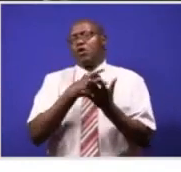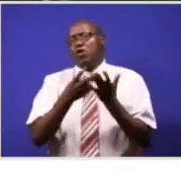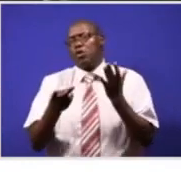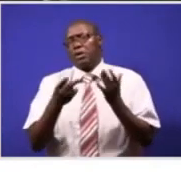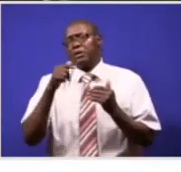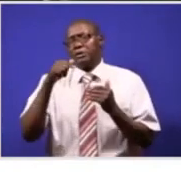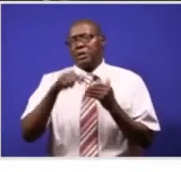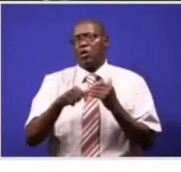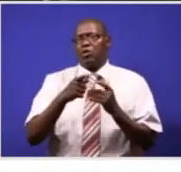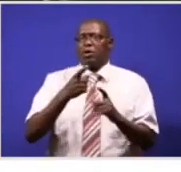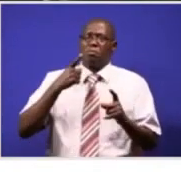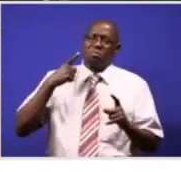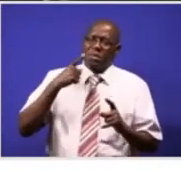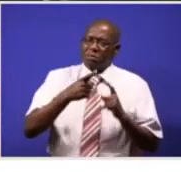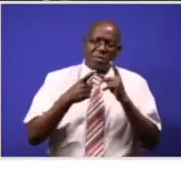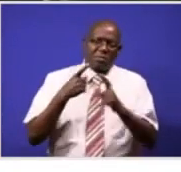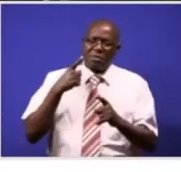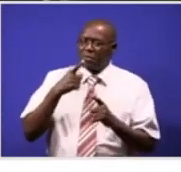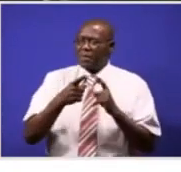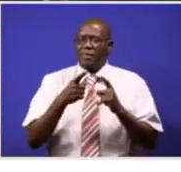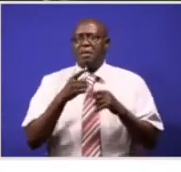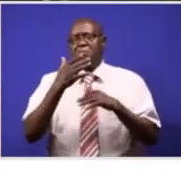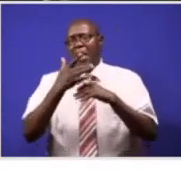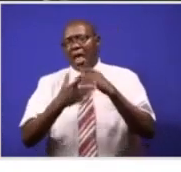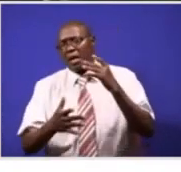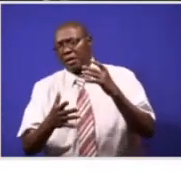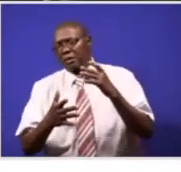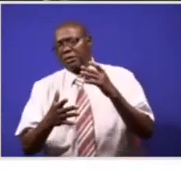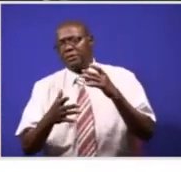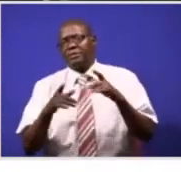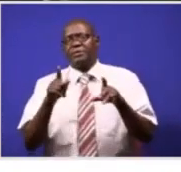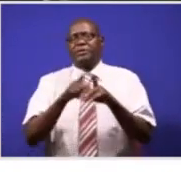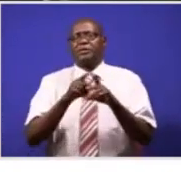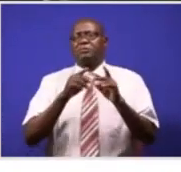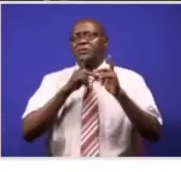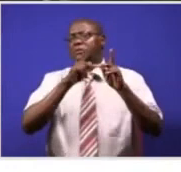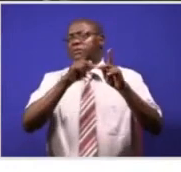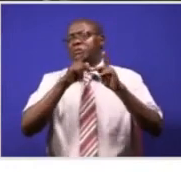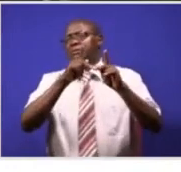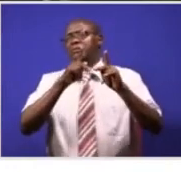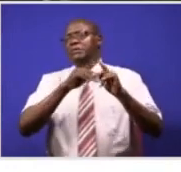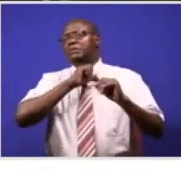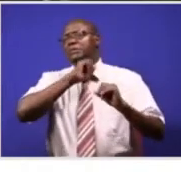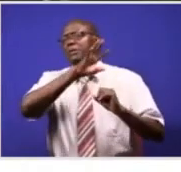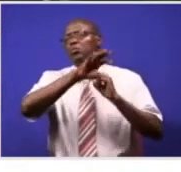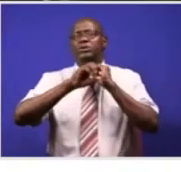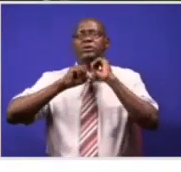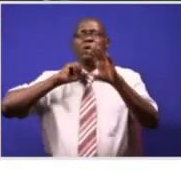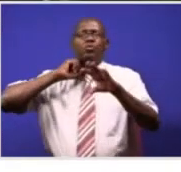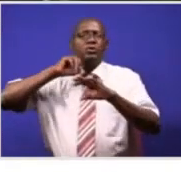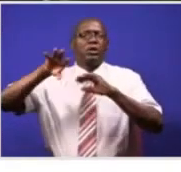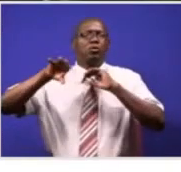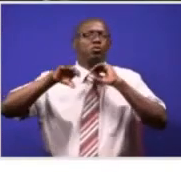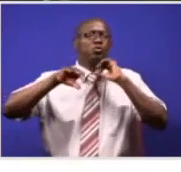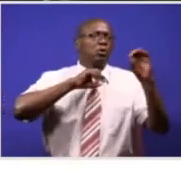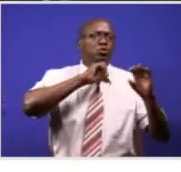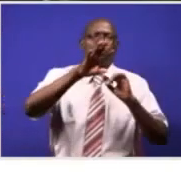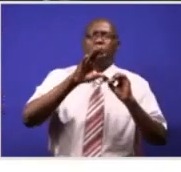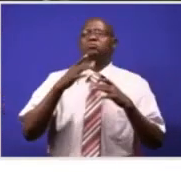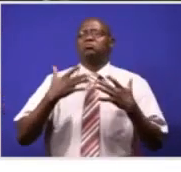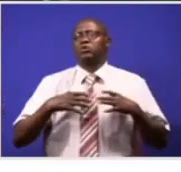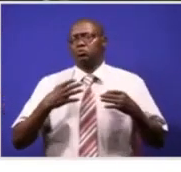down, being injured, bleeding, and even the shouting and all that. There are people who are going to be